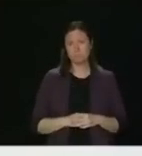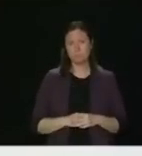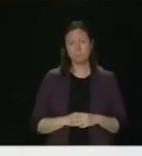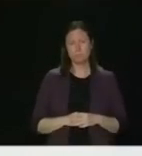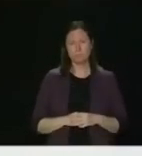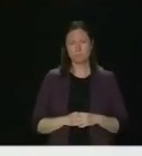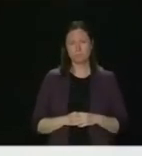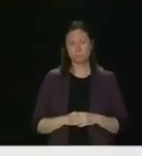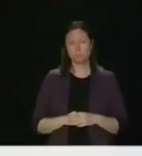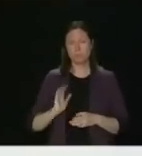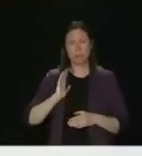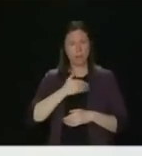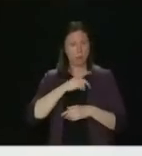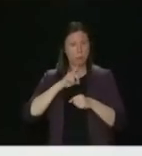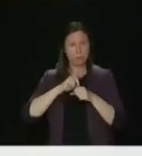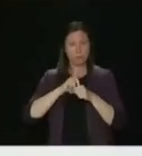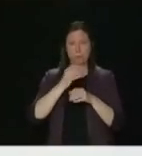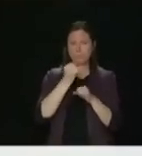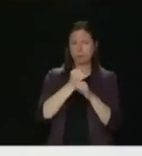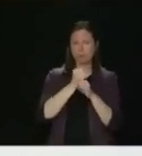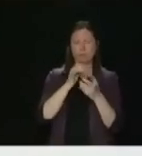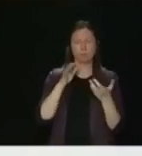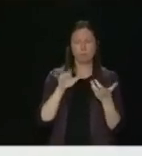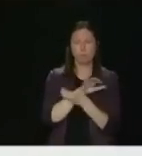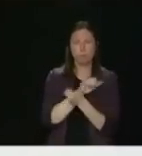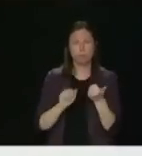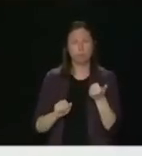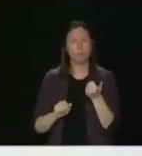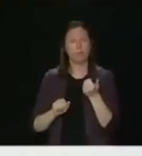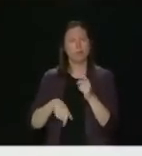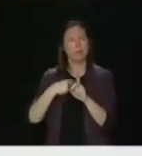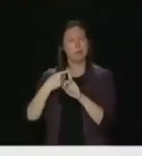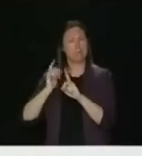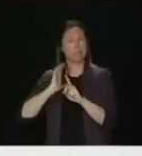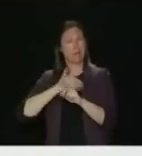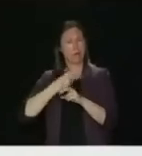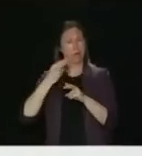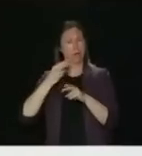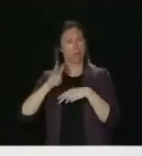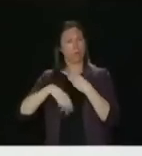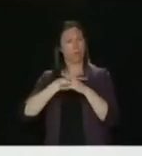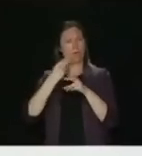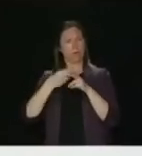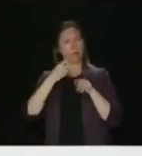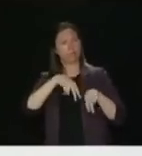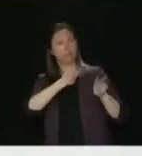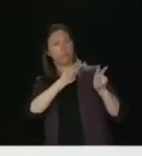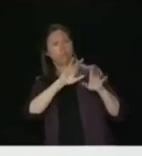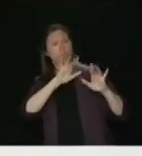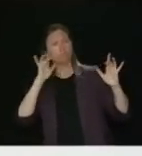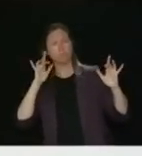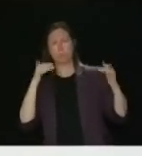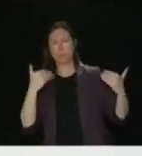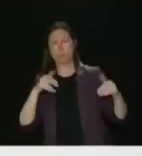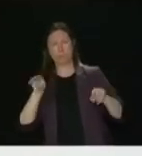and are harming our democratic institutions as well as Canada's reputation in the world.